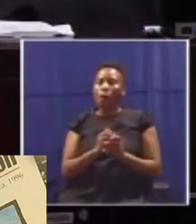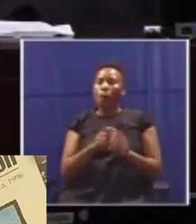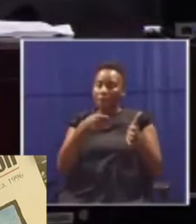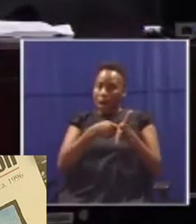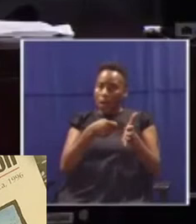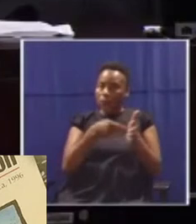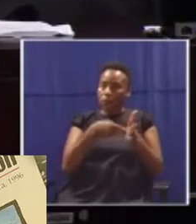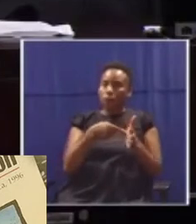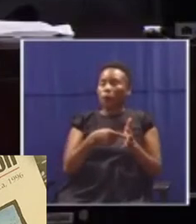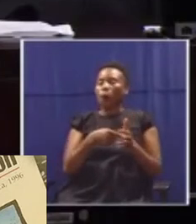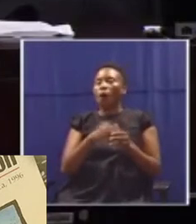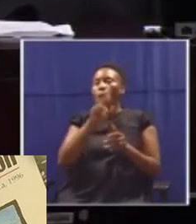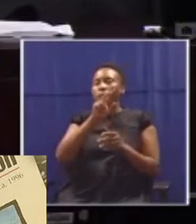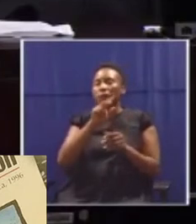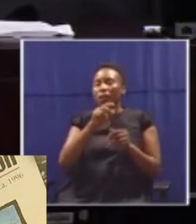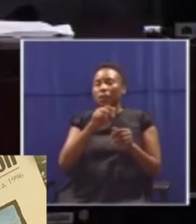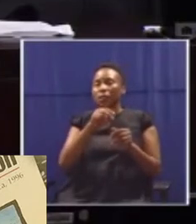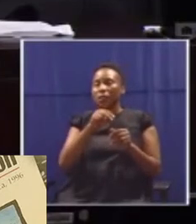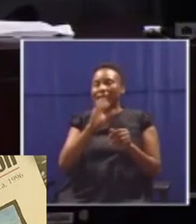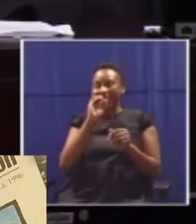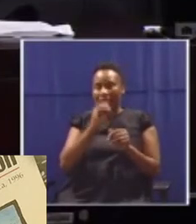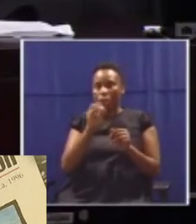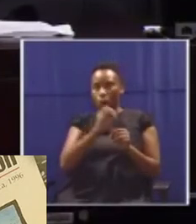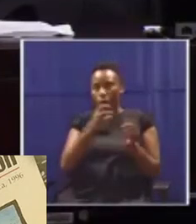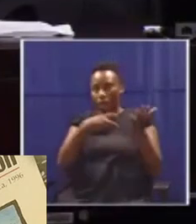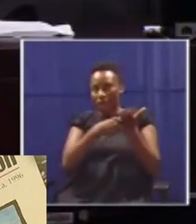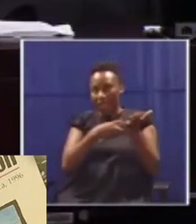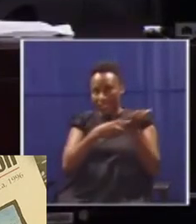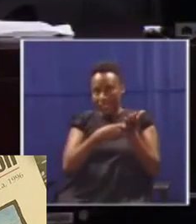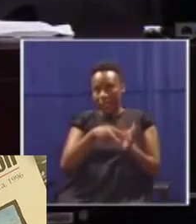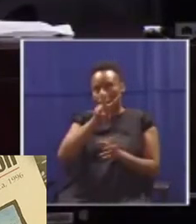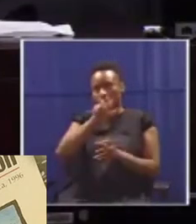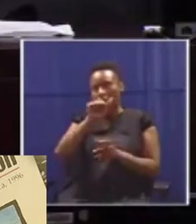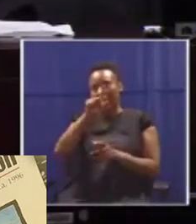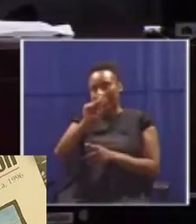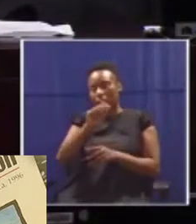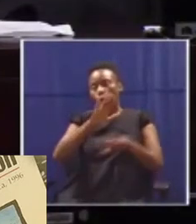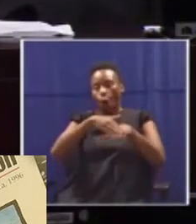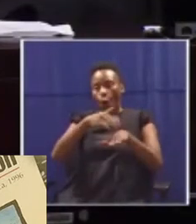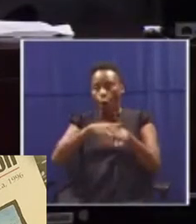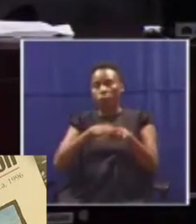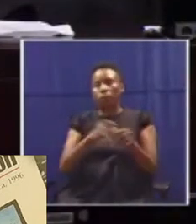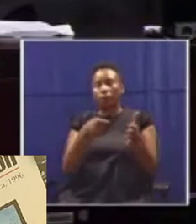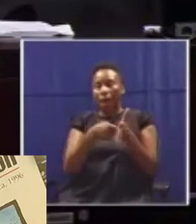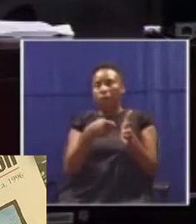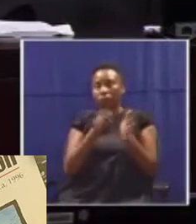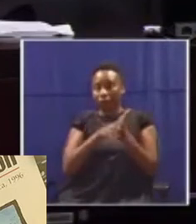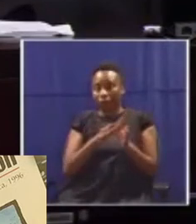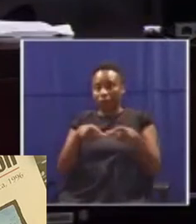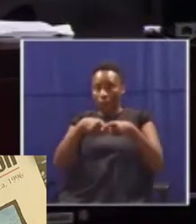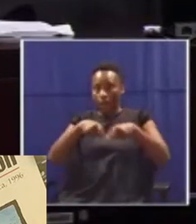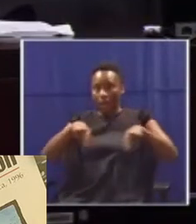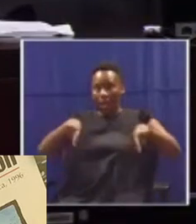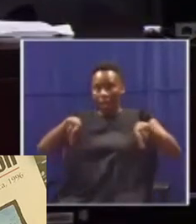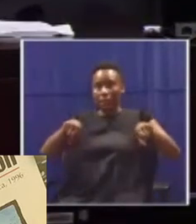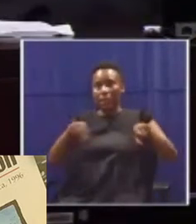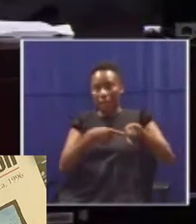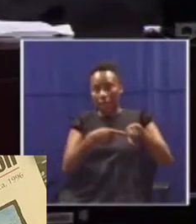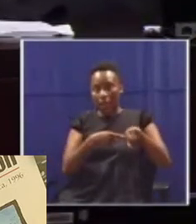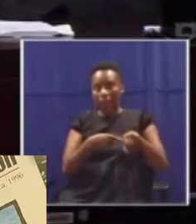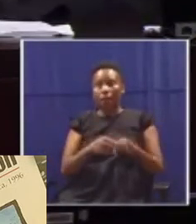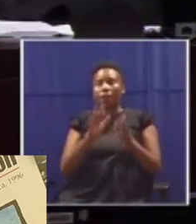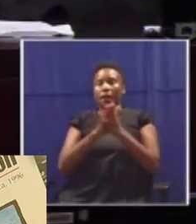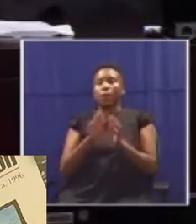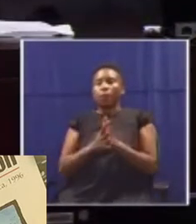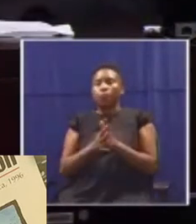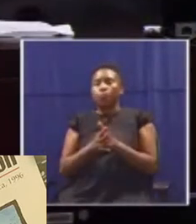pads in 2018. It is with good intention that we create, endorse, and partner on programs